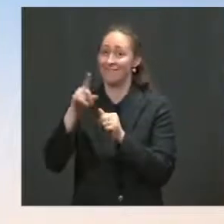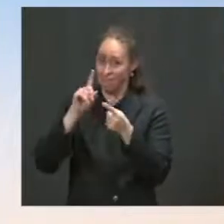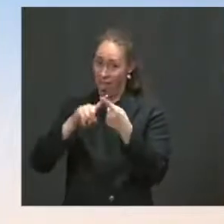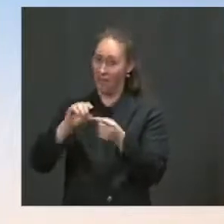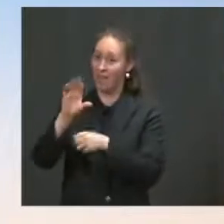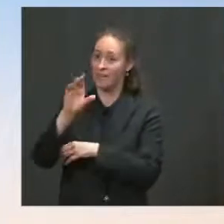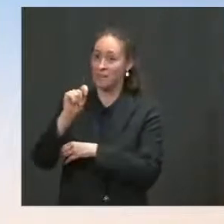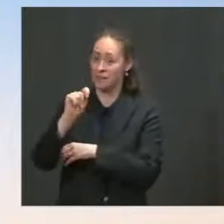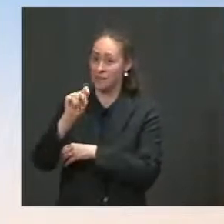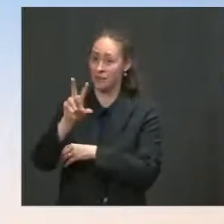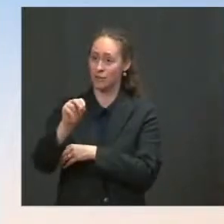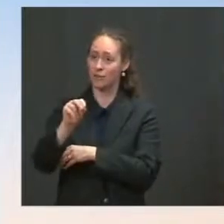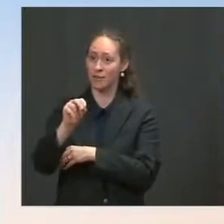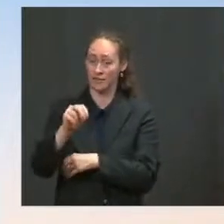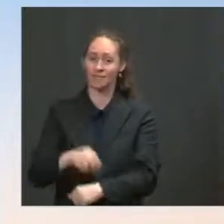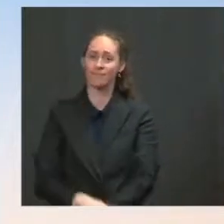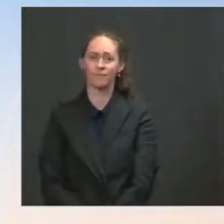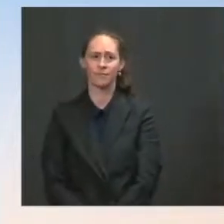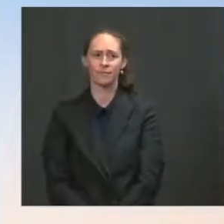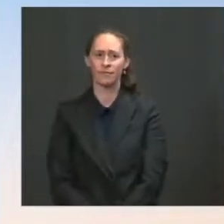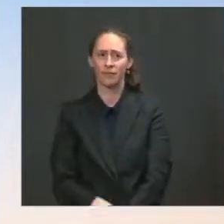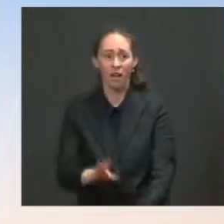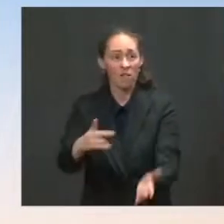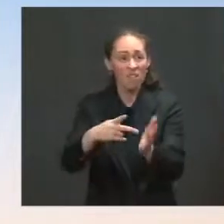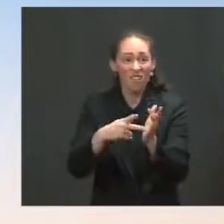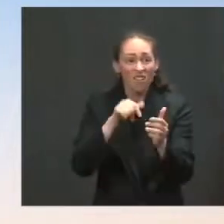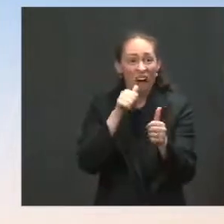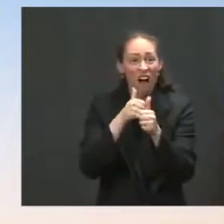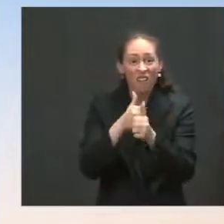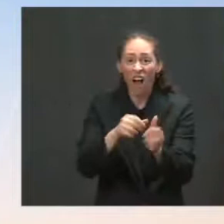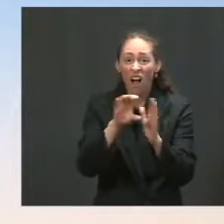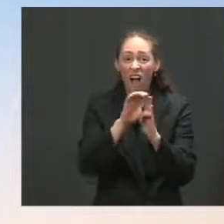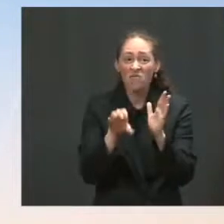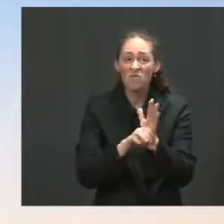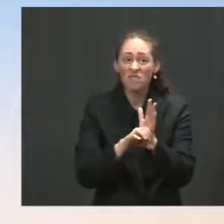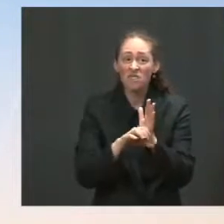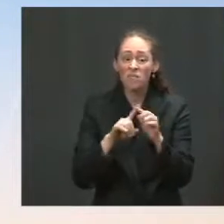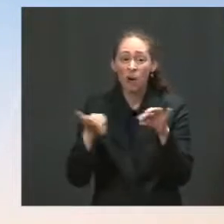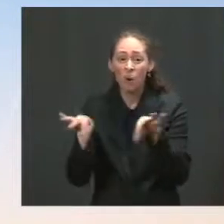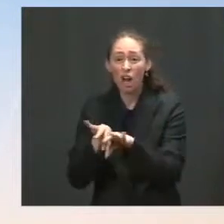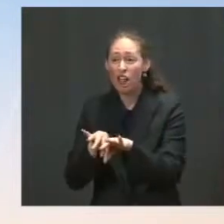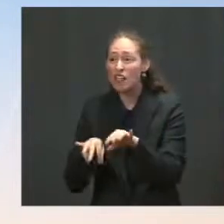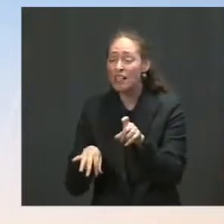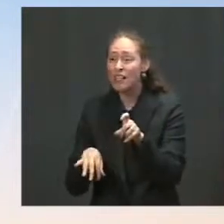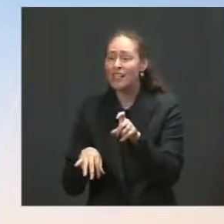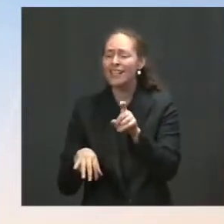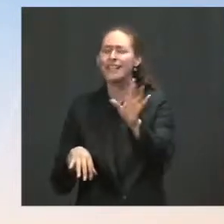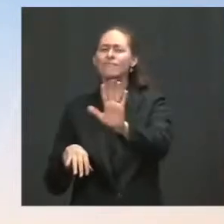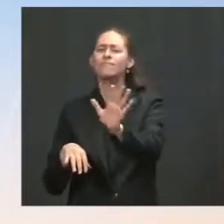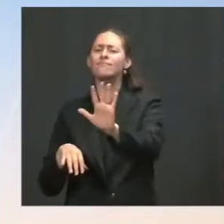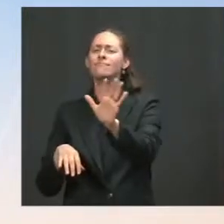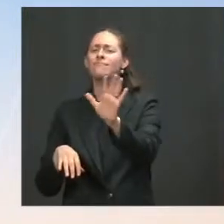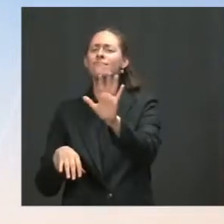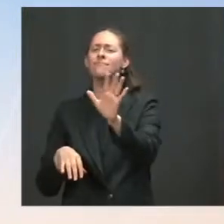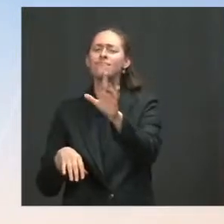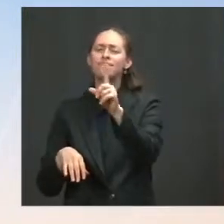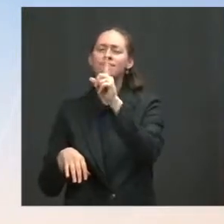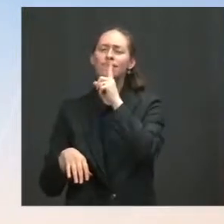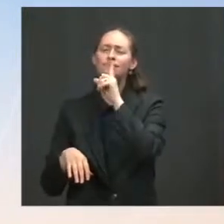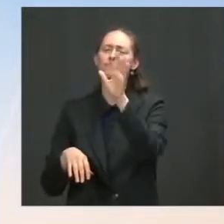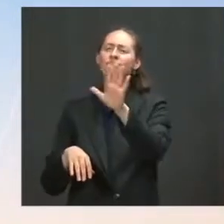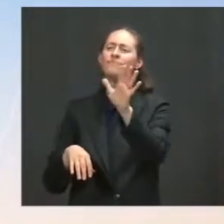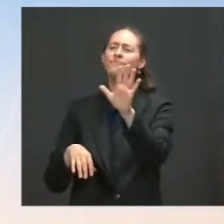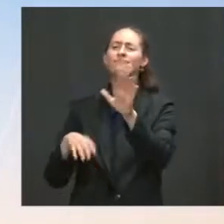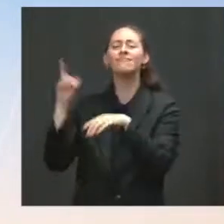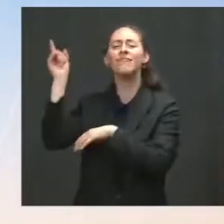it's worth it? I didn't say that. He would not have advocated for and supported moving forward with something if he was not